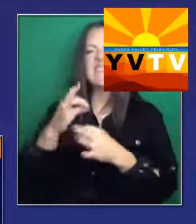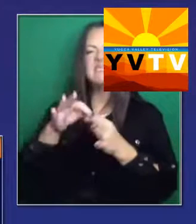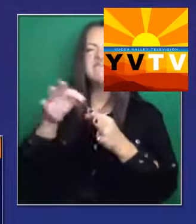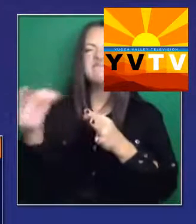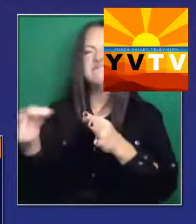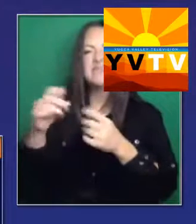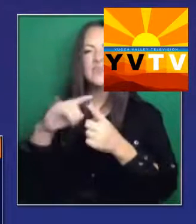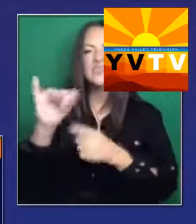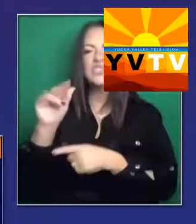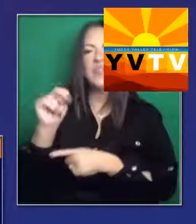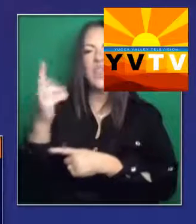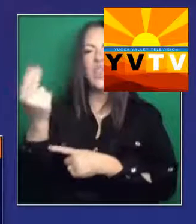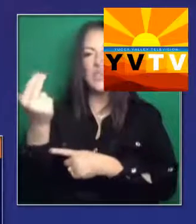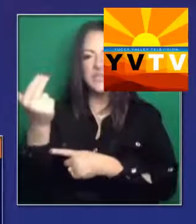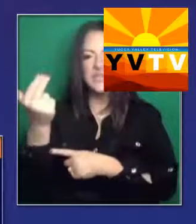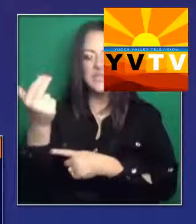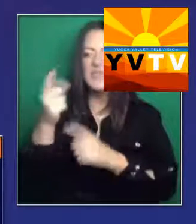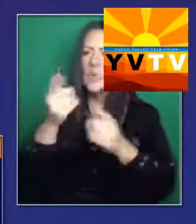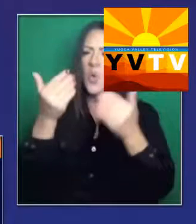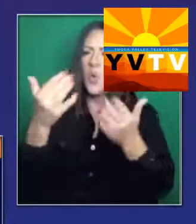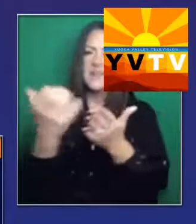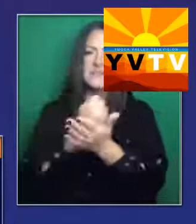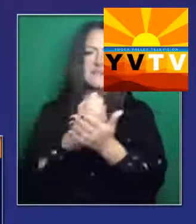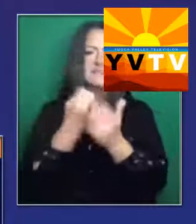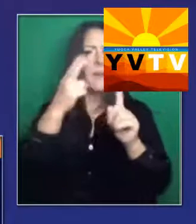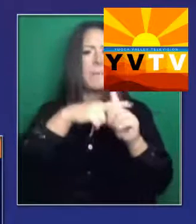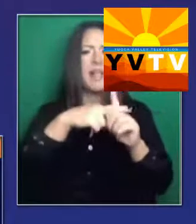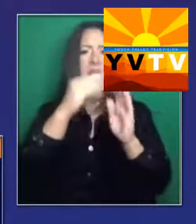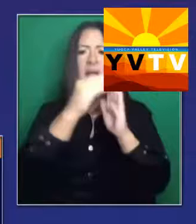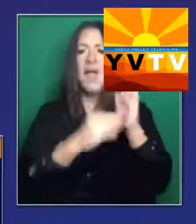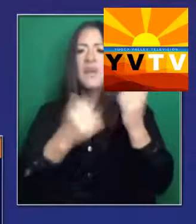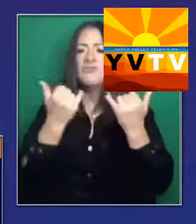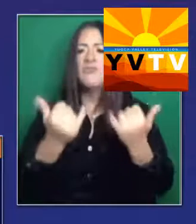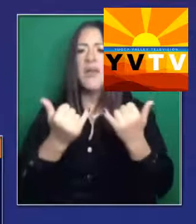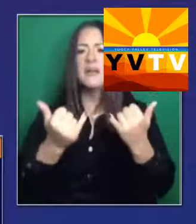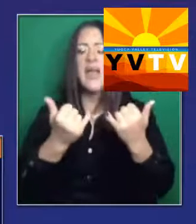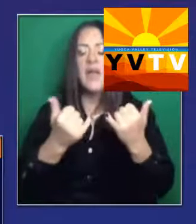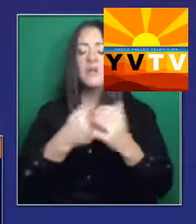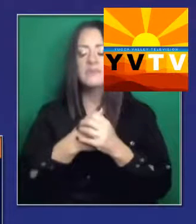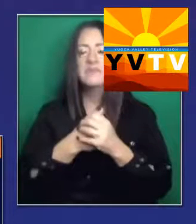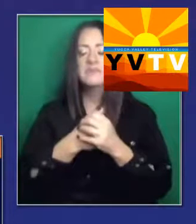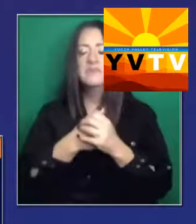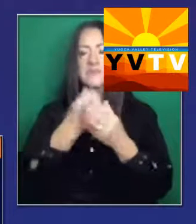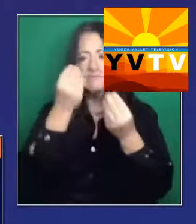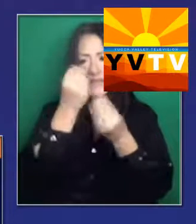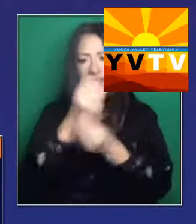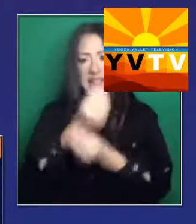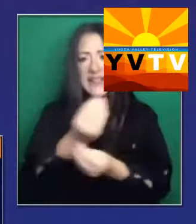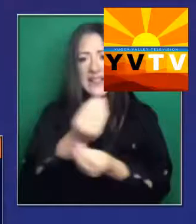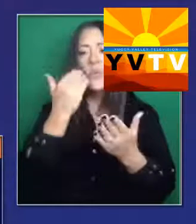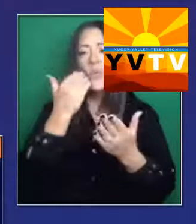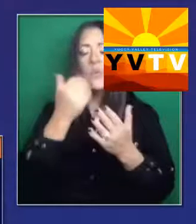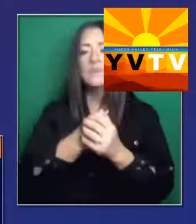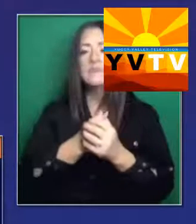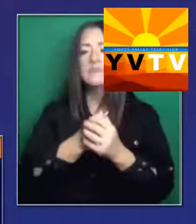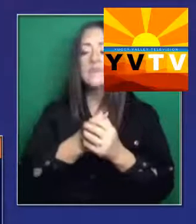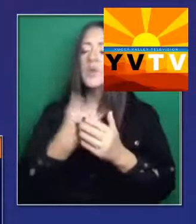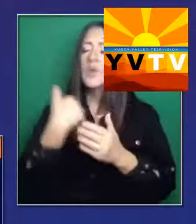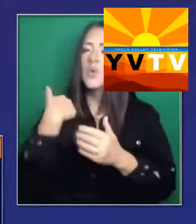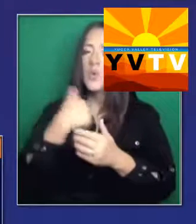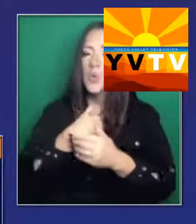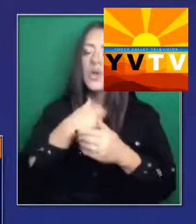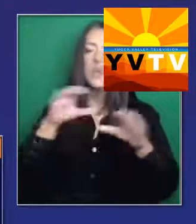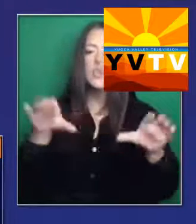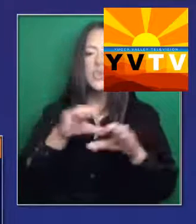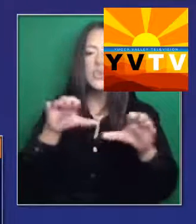wanted to highlight this first application round was extended through the 13th. So folks know that. We're doing daily webinars. We're doing it in